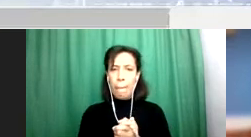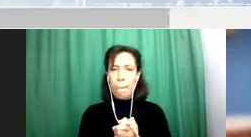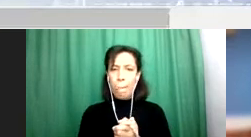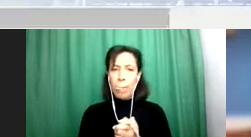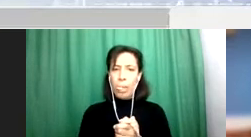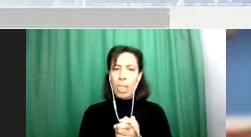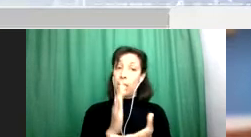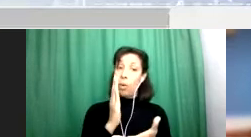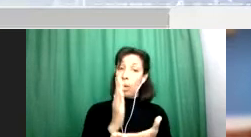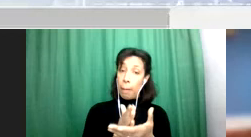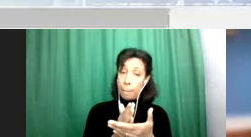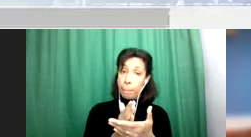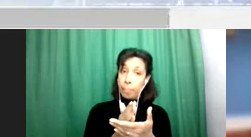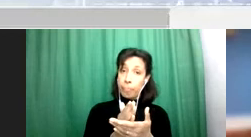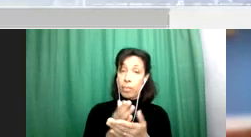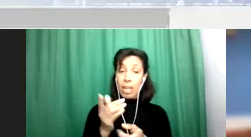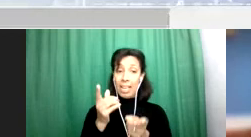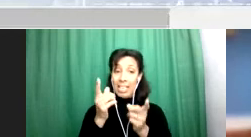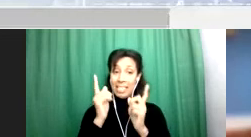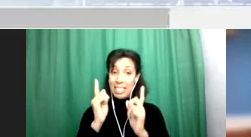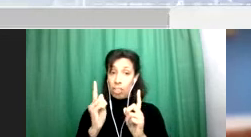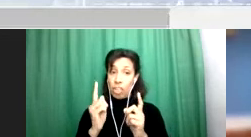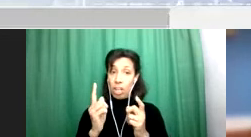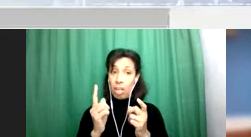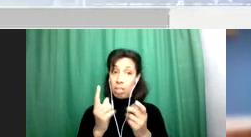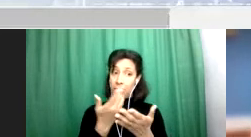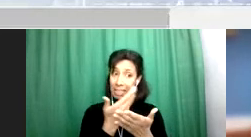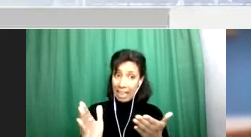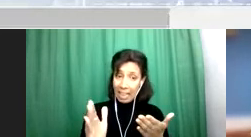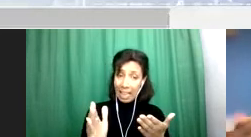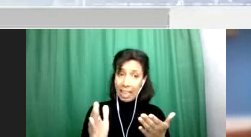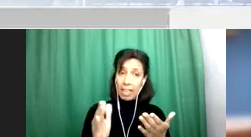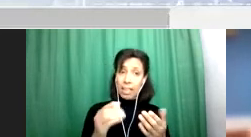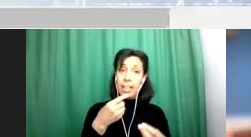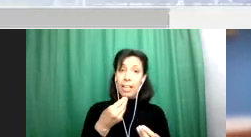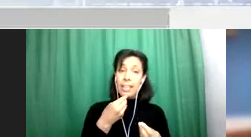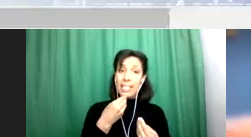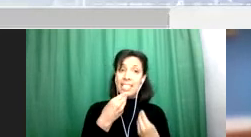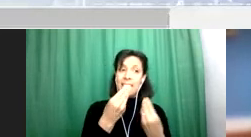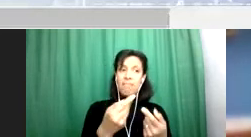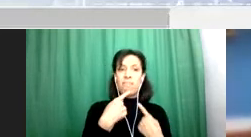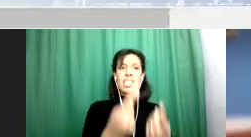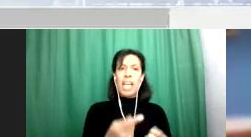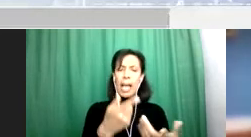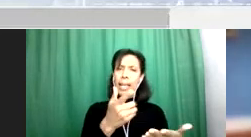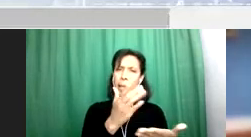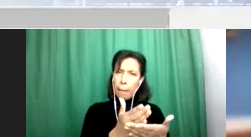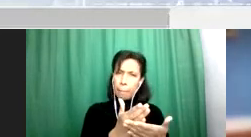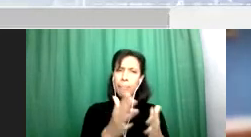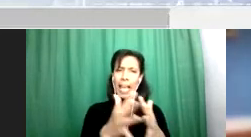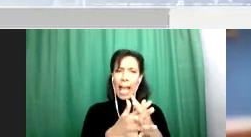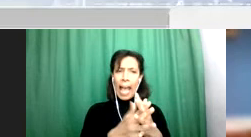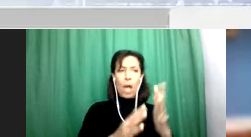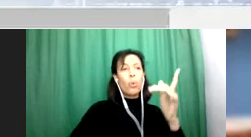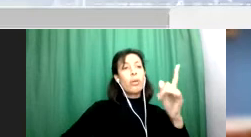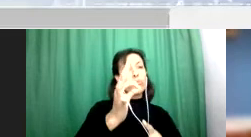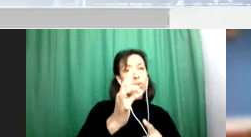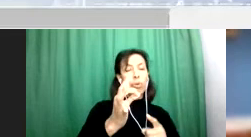the teacher say, in order to improve, this is what you need to do? Or does the teacher imply that? So they might not say it